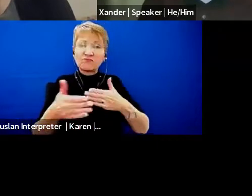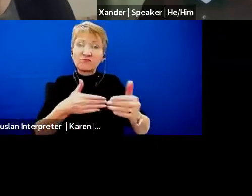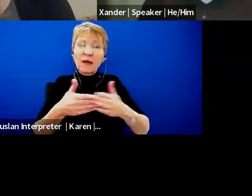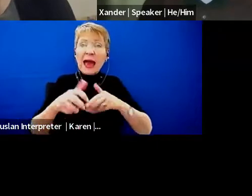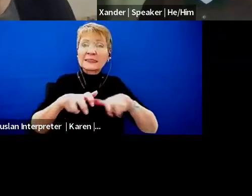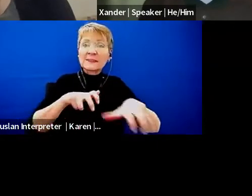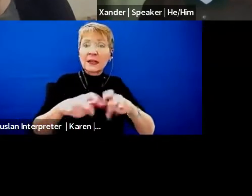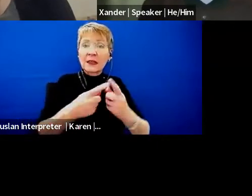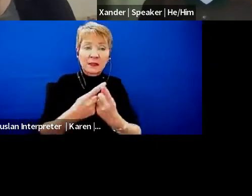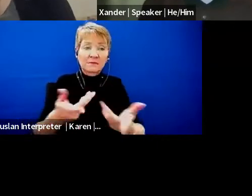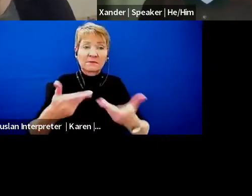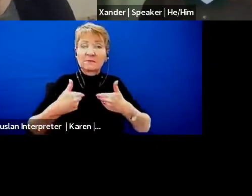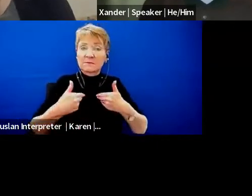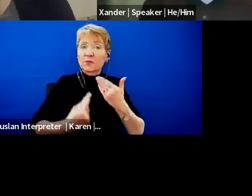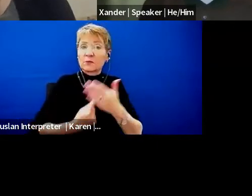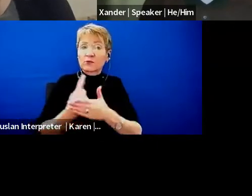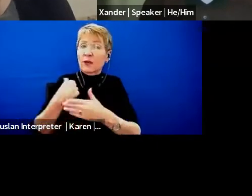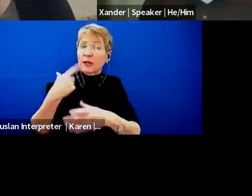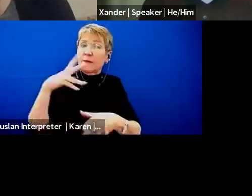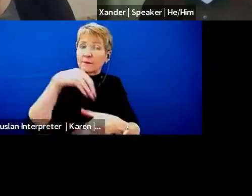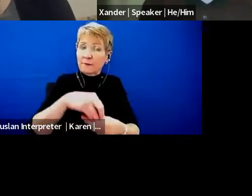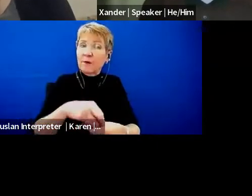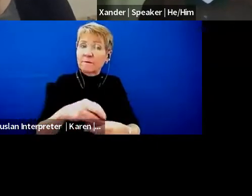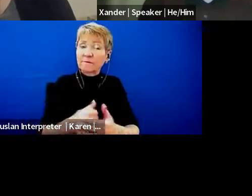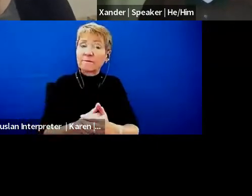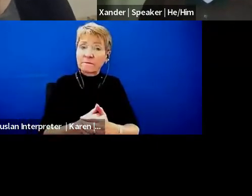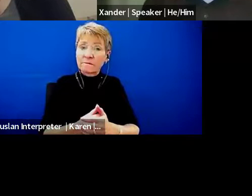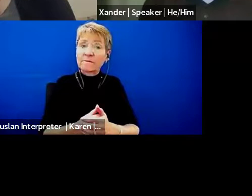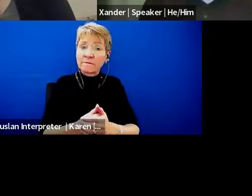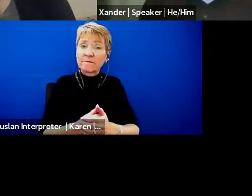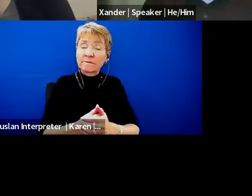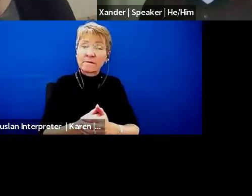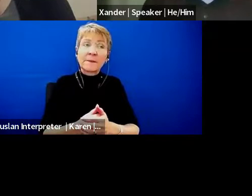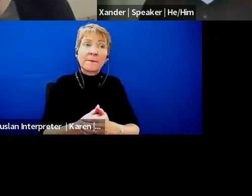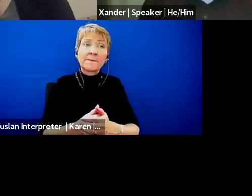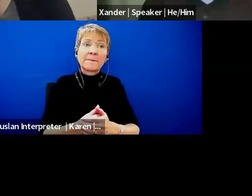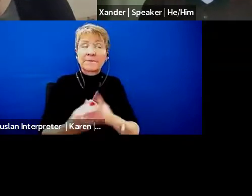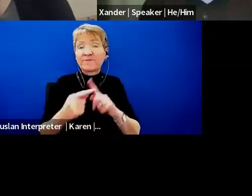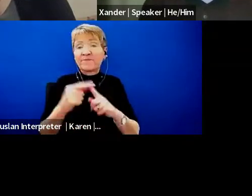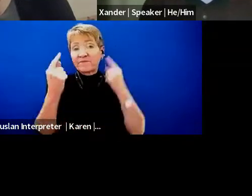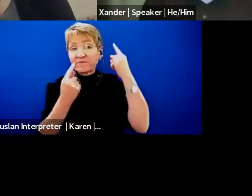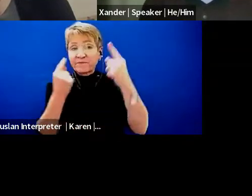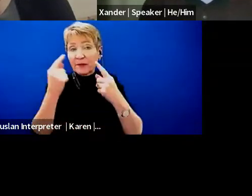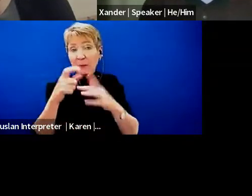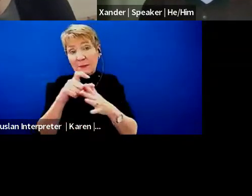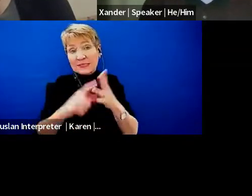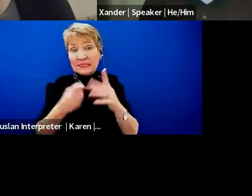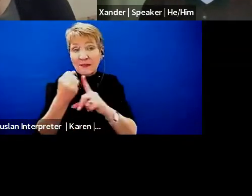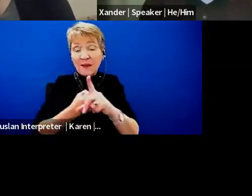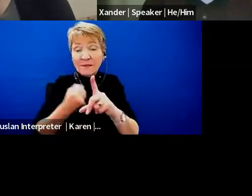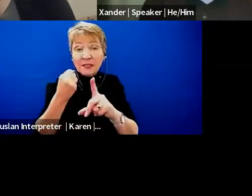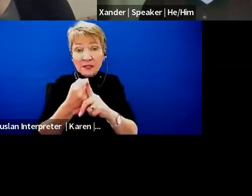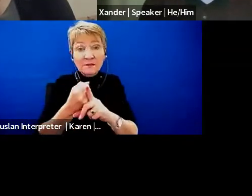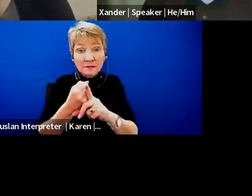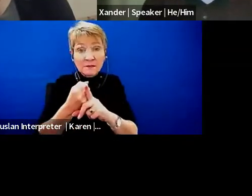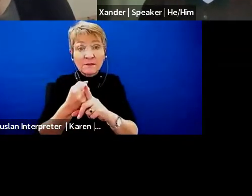provide the best opportunities for me to be included. I'm also looking at potentially being a disability advocate